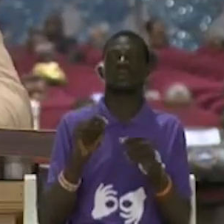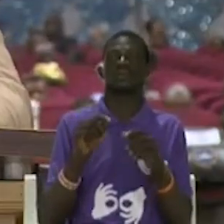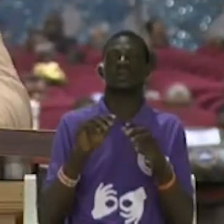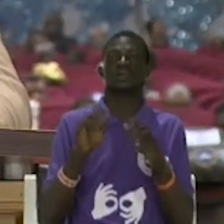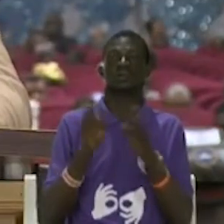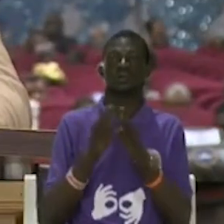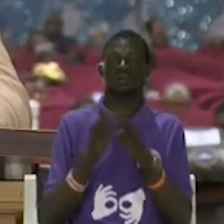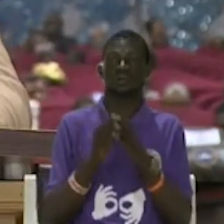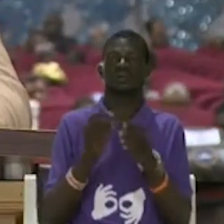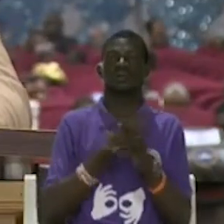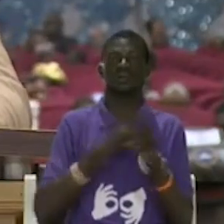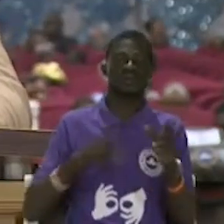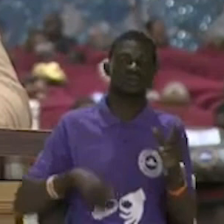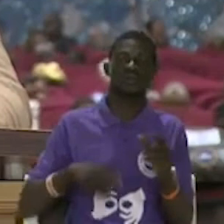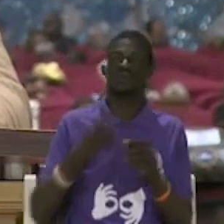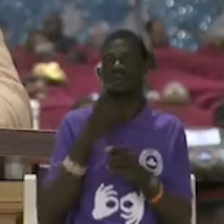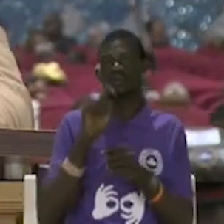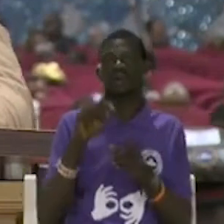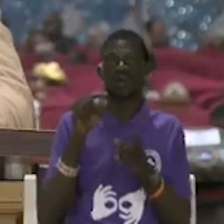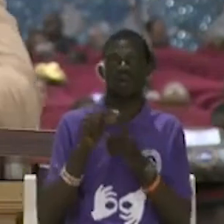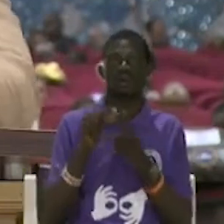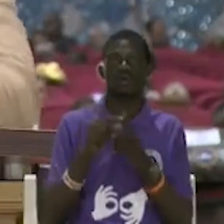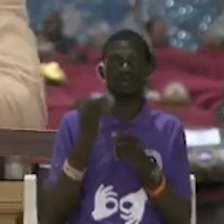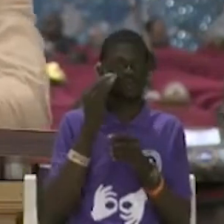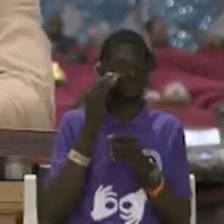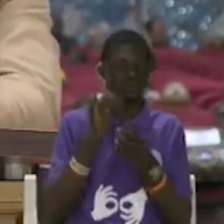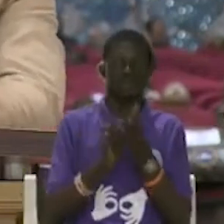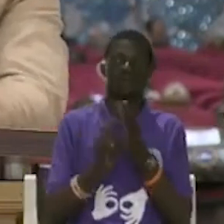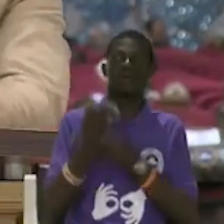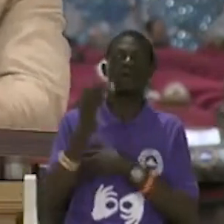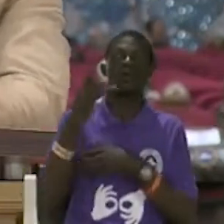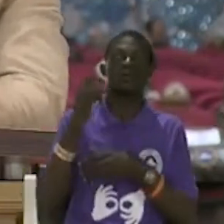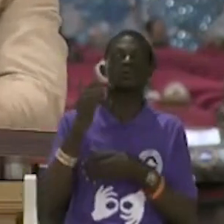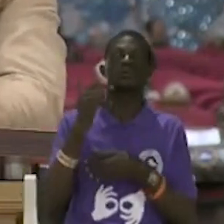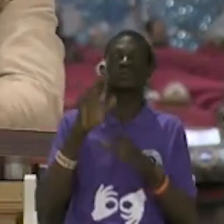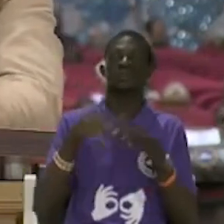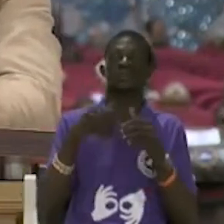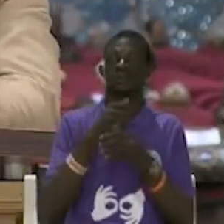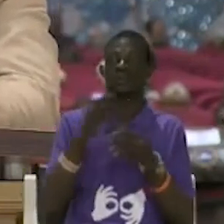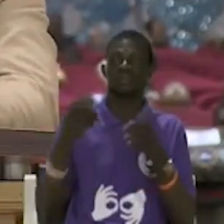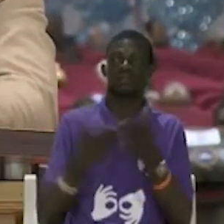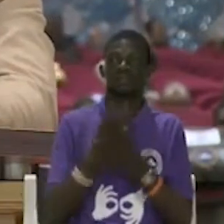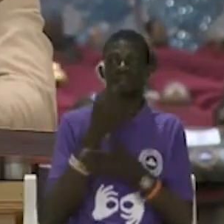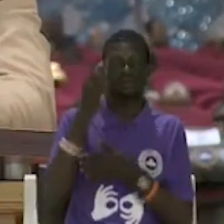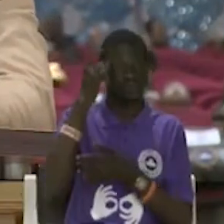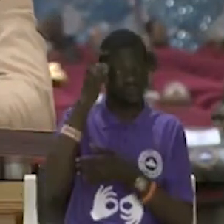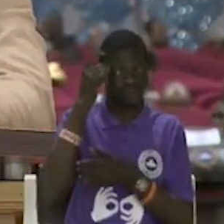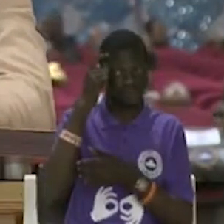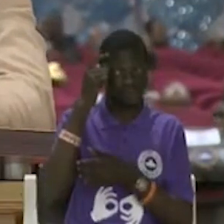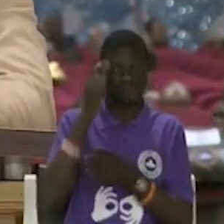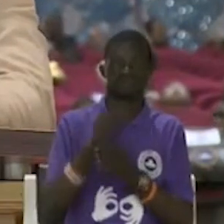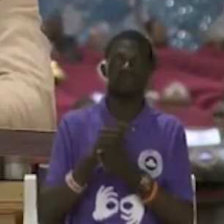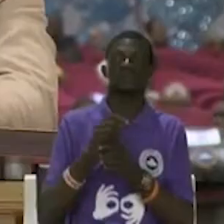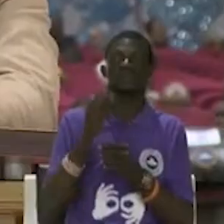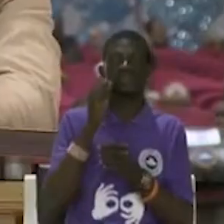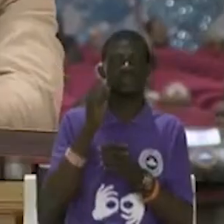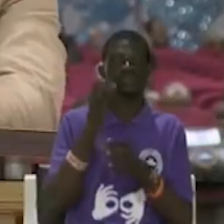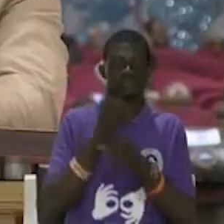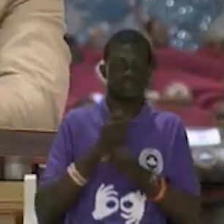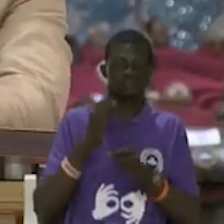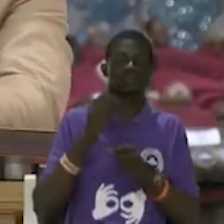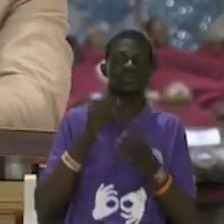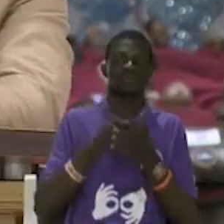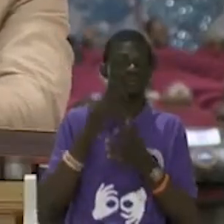Daddy Gio gave a word of knowledge that God was giving someone a new brain. She claimed it for her